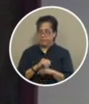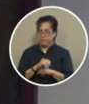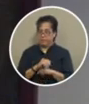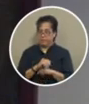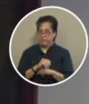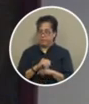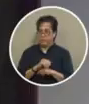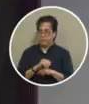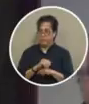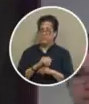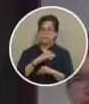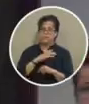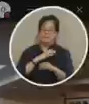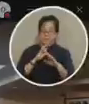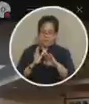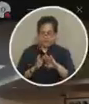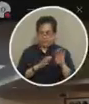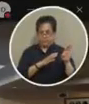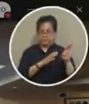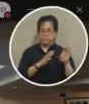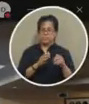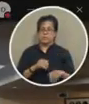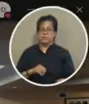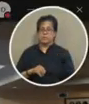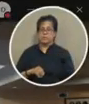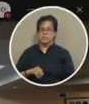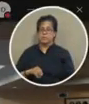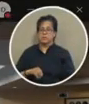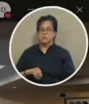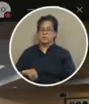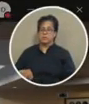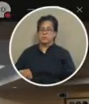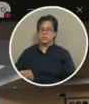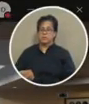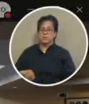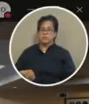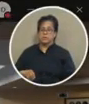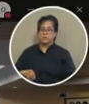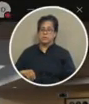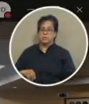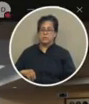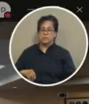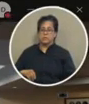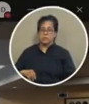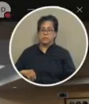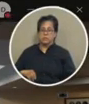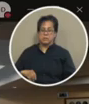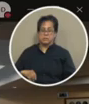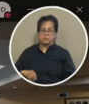All right, let's start the work session. May we go to agenda reviews first, sir?